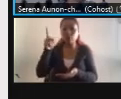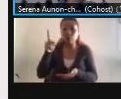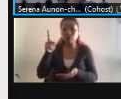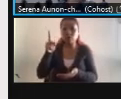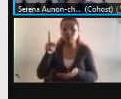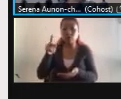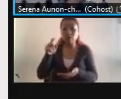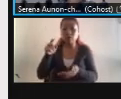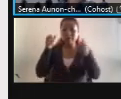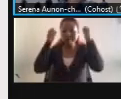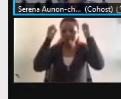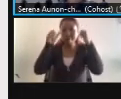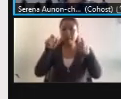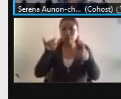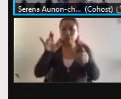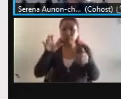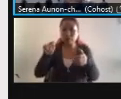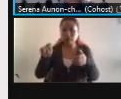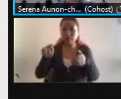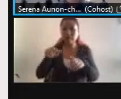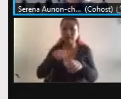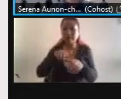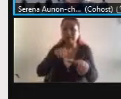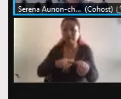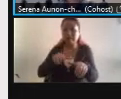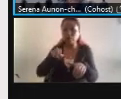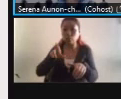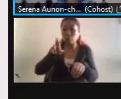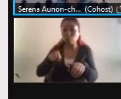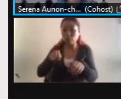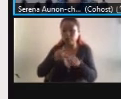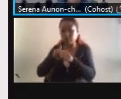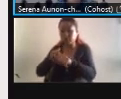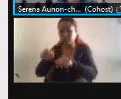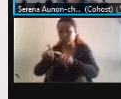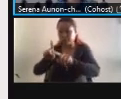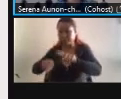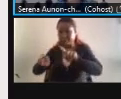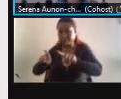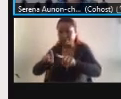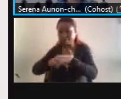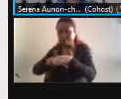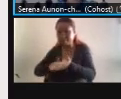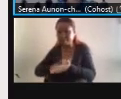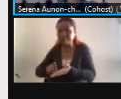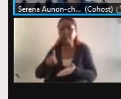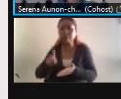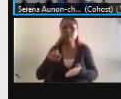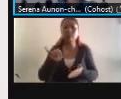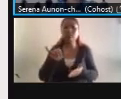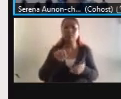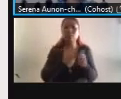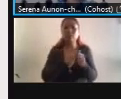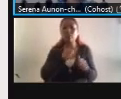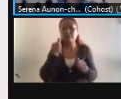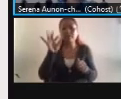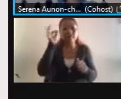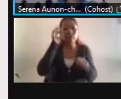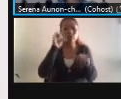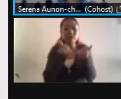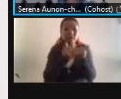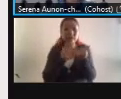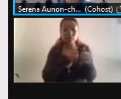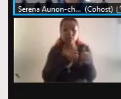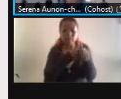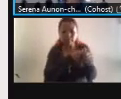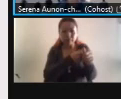leaves the Corps to protect them, similar to the Department of Energy. There are other programs across the federal government that do this. And so this is something